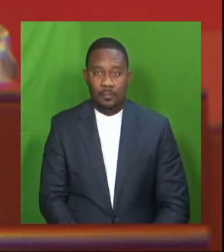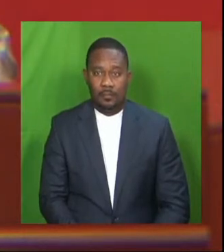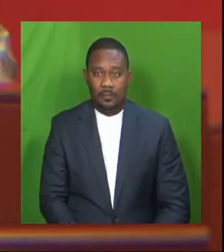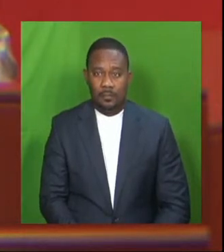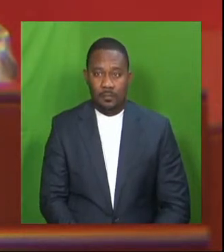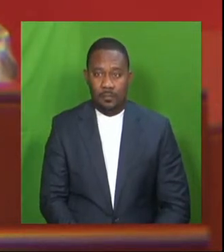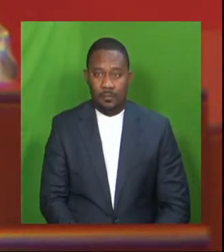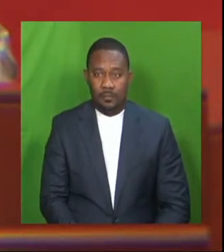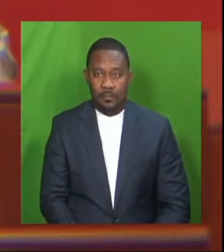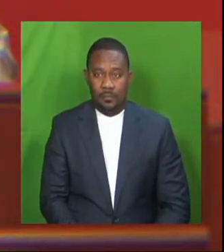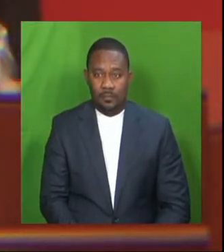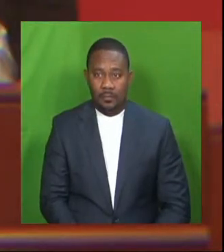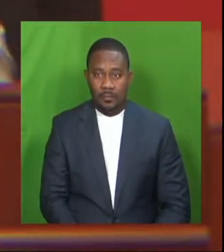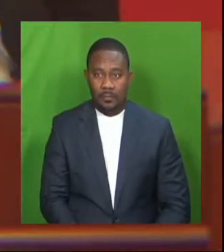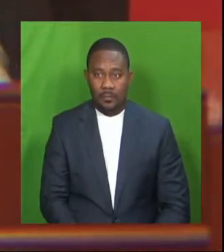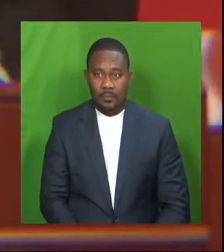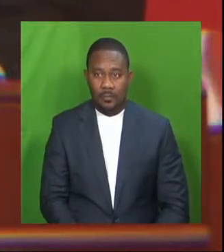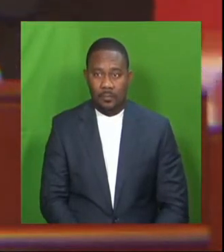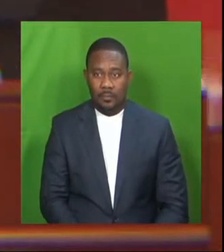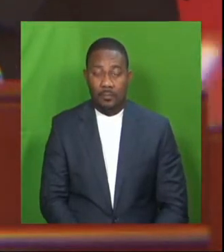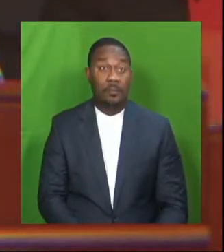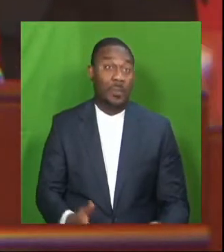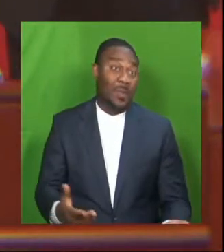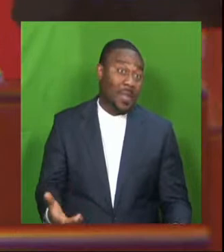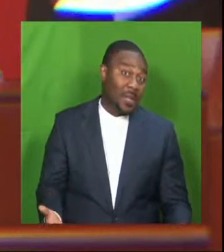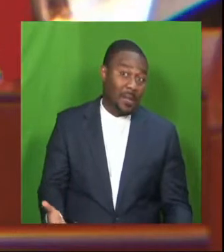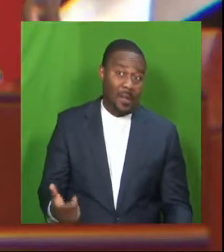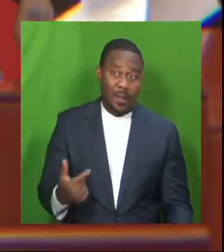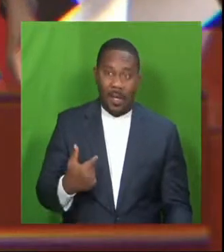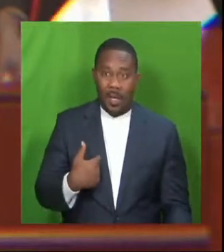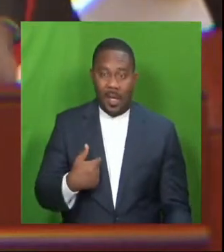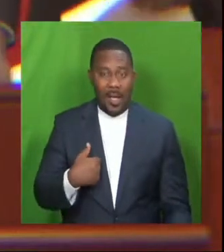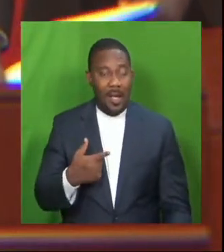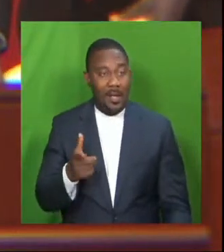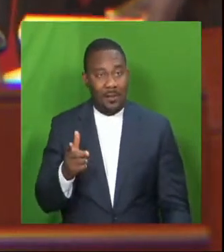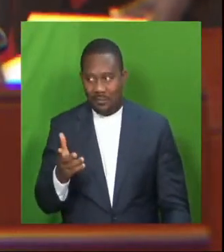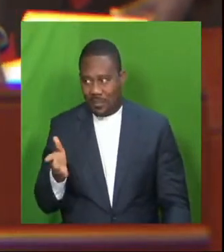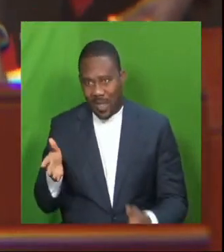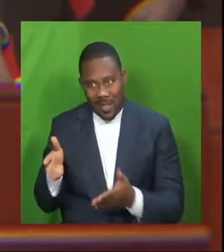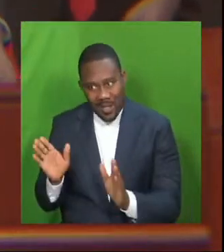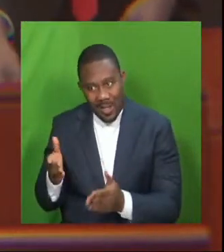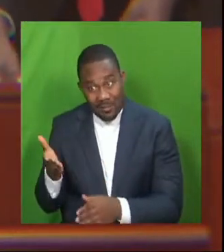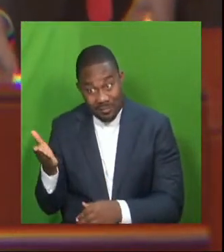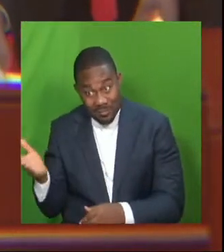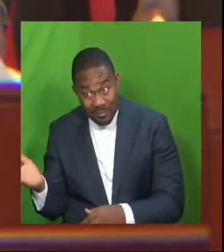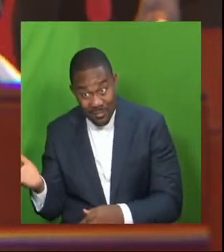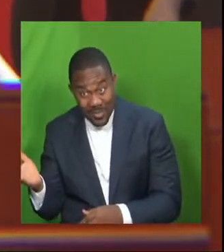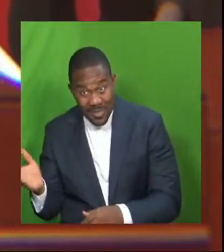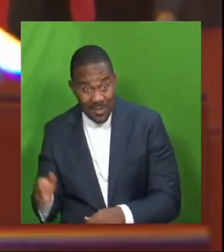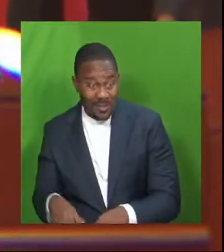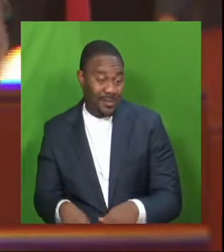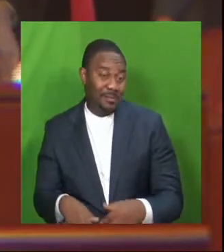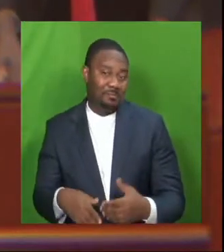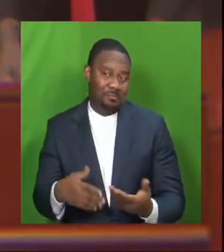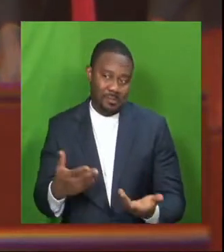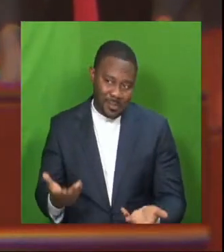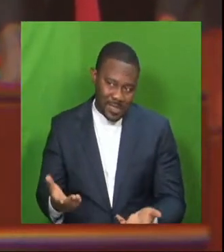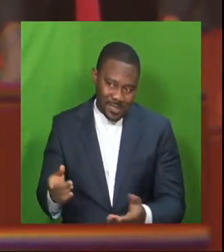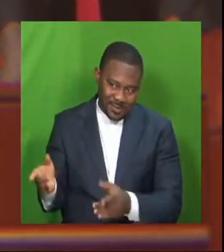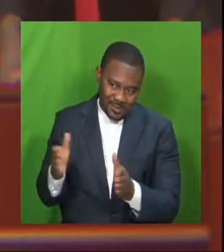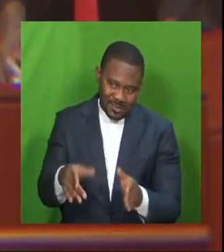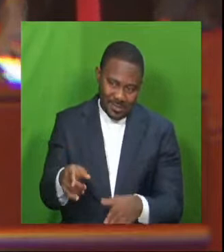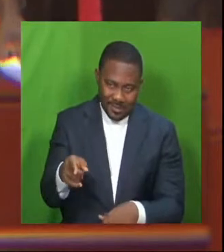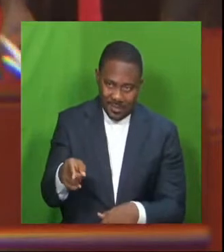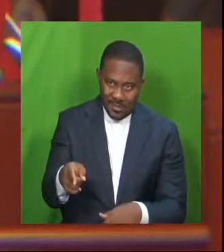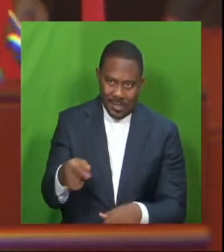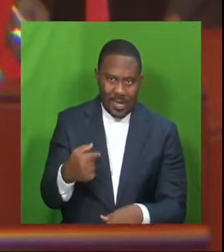Well, what I did was to listen to a member on this side before listening to the majority leader. So I